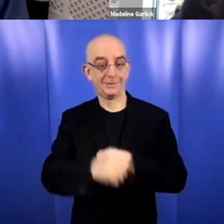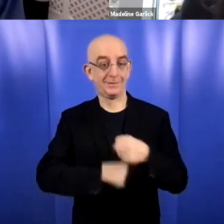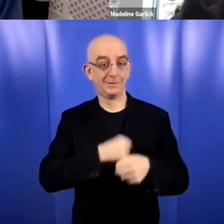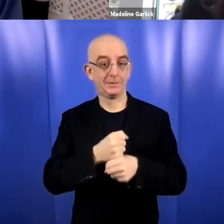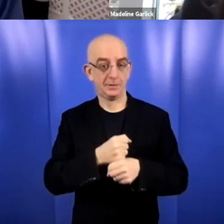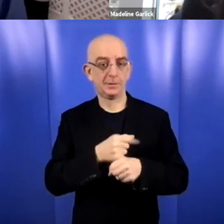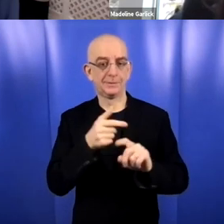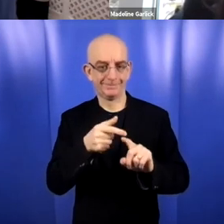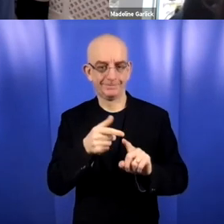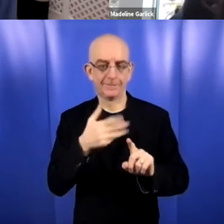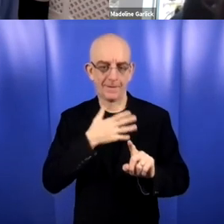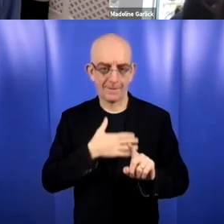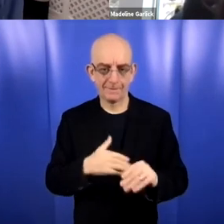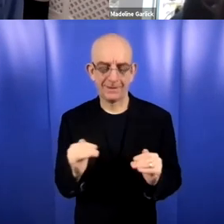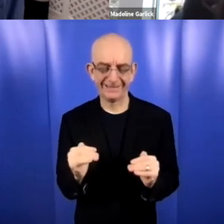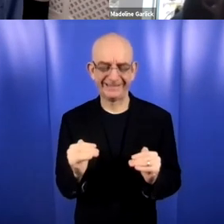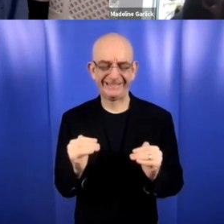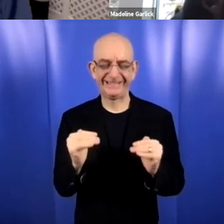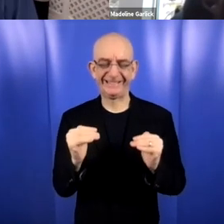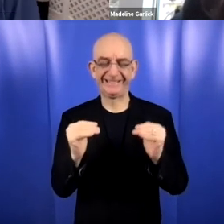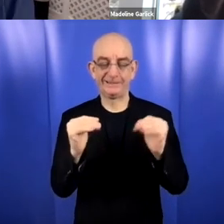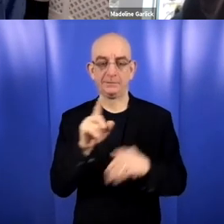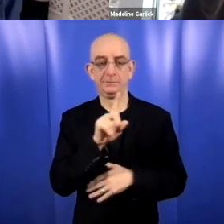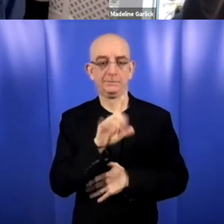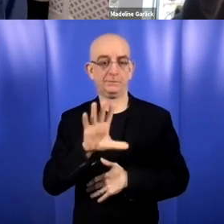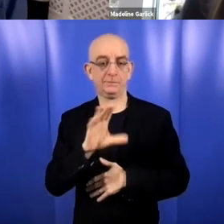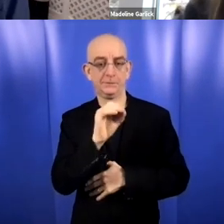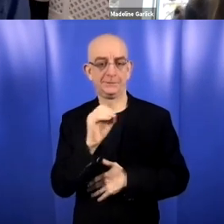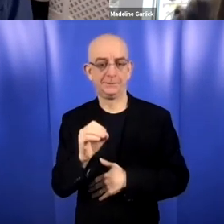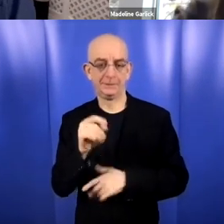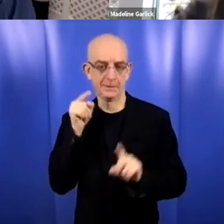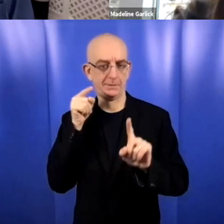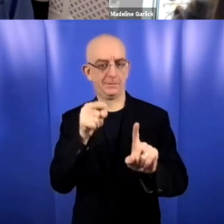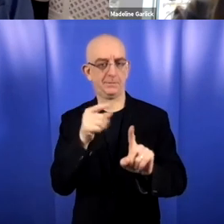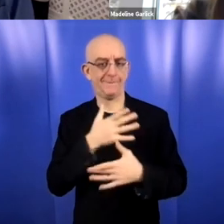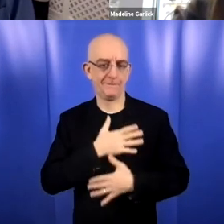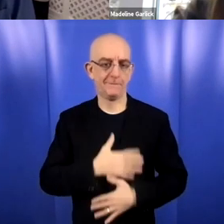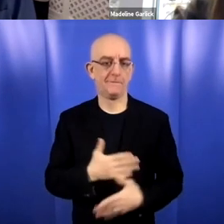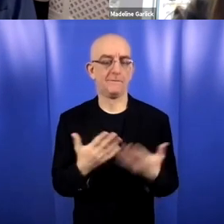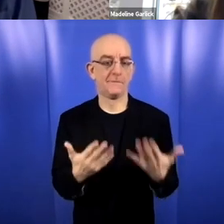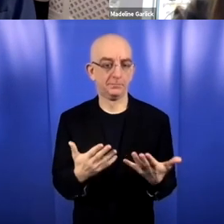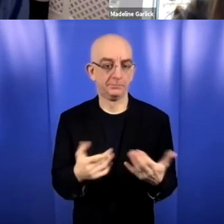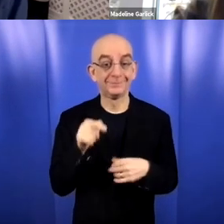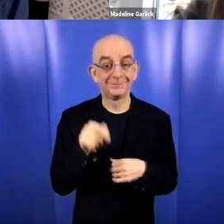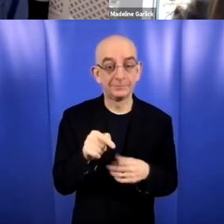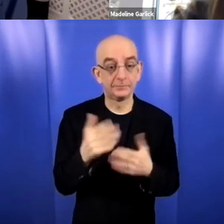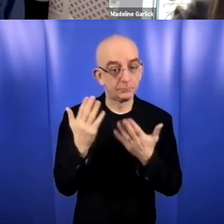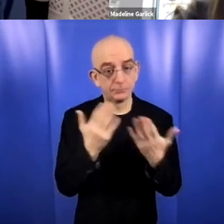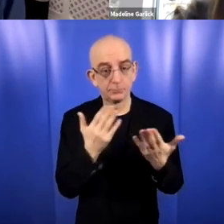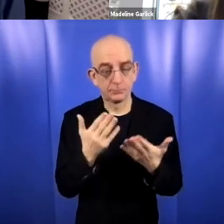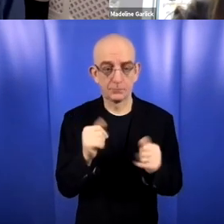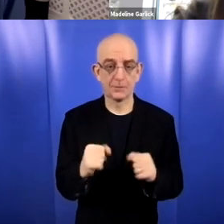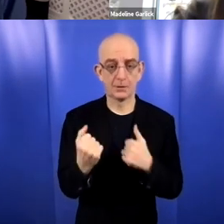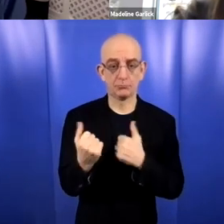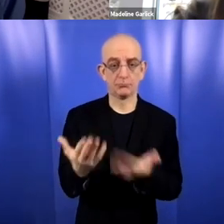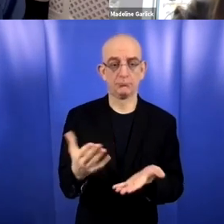study in countries in the global north as part of that burden and responsibility sharing are a great